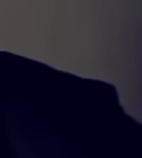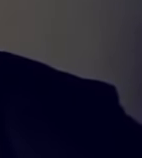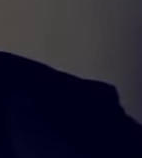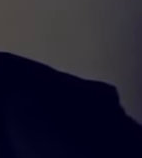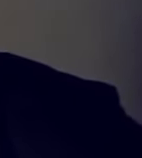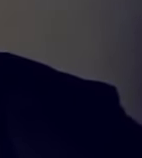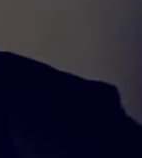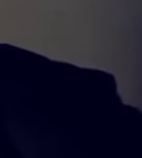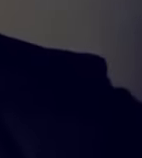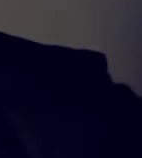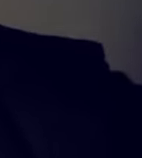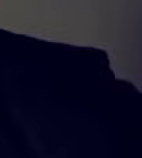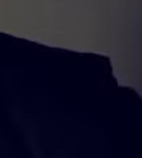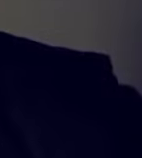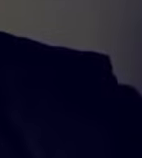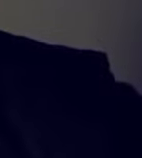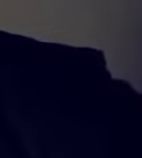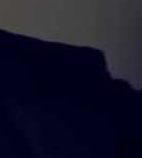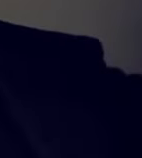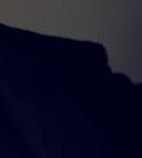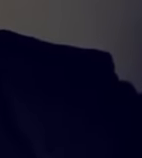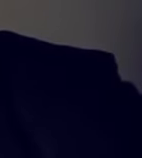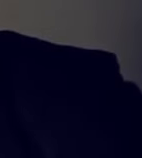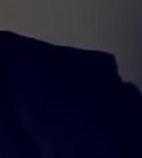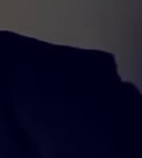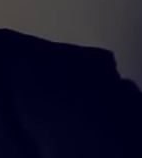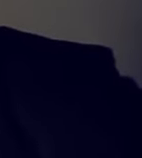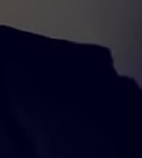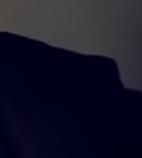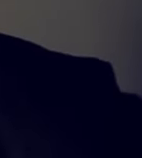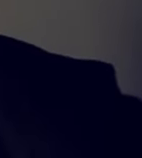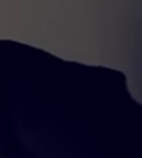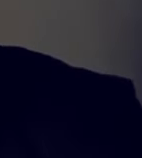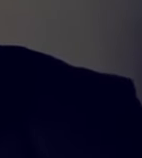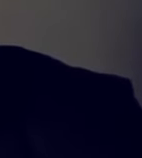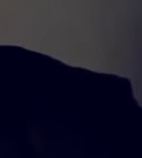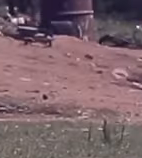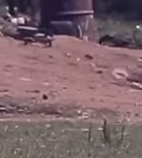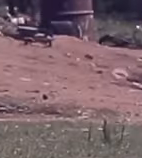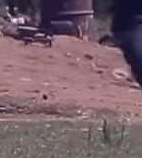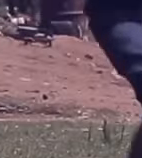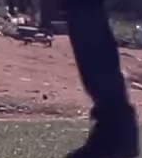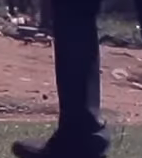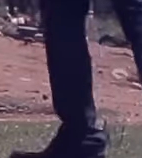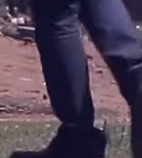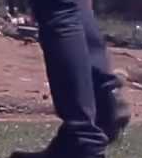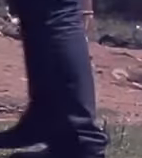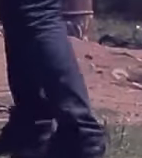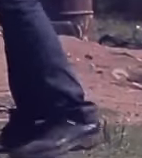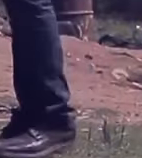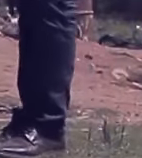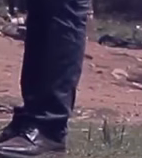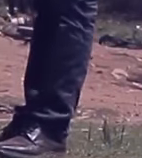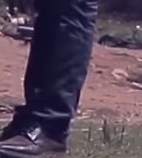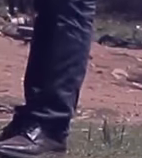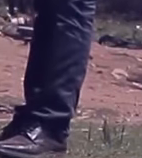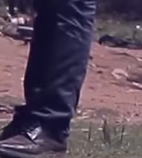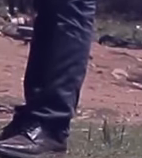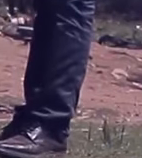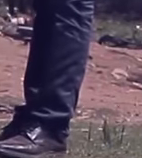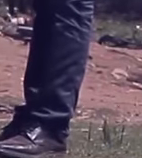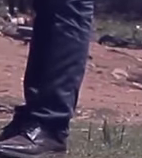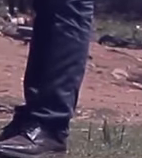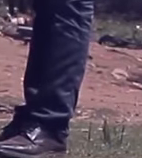bekumele ukuthi ke another actor and Emma Stans a drive le moto then bese yena